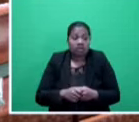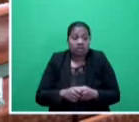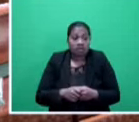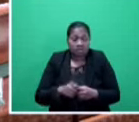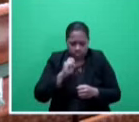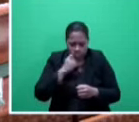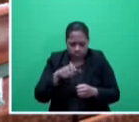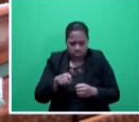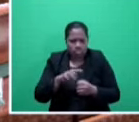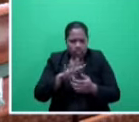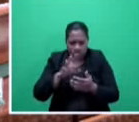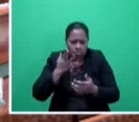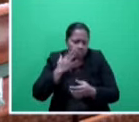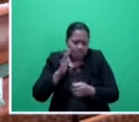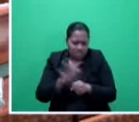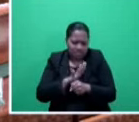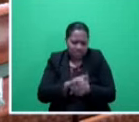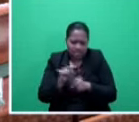drafting their petitions.